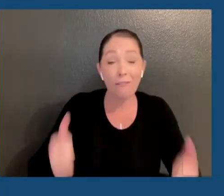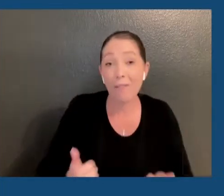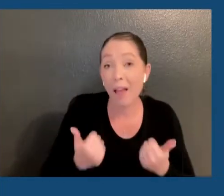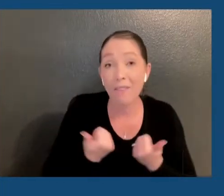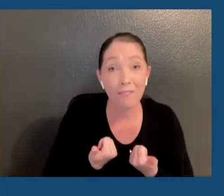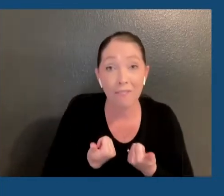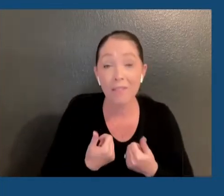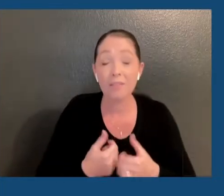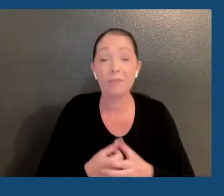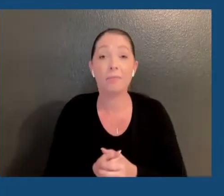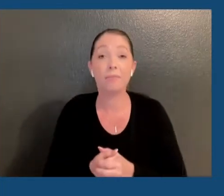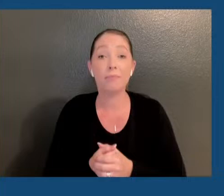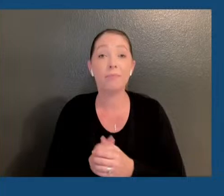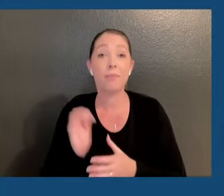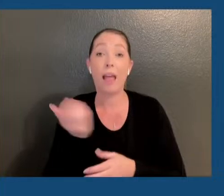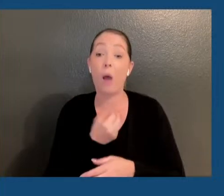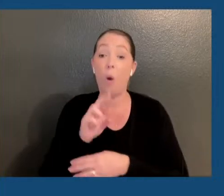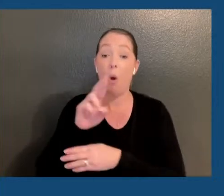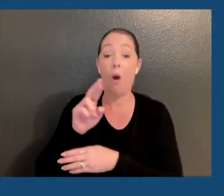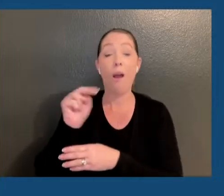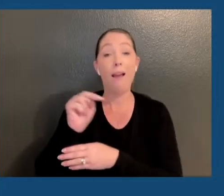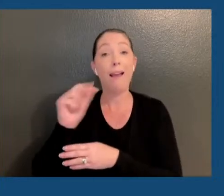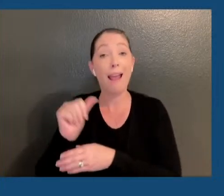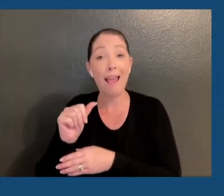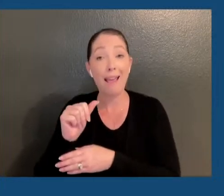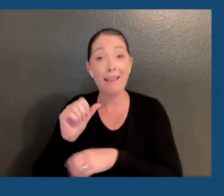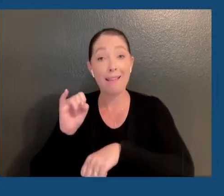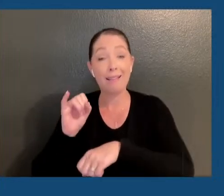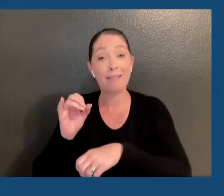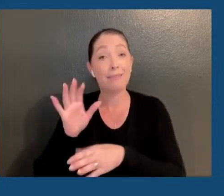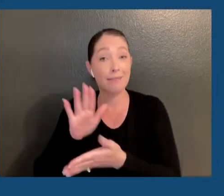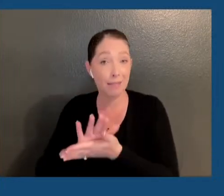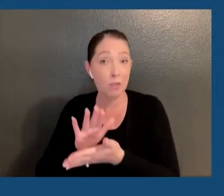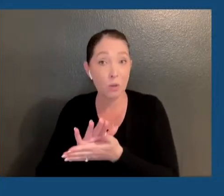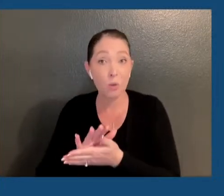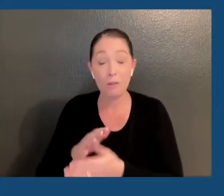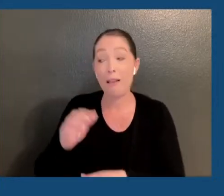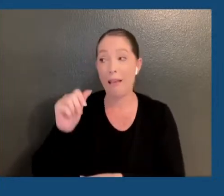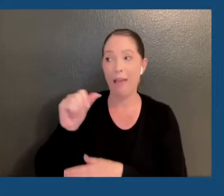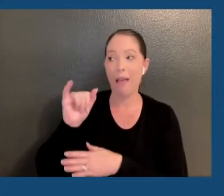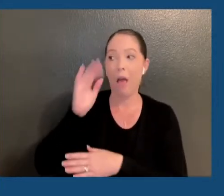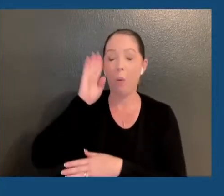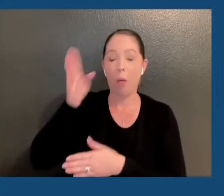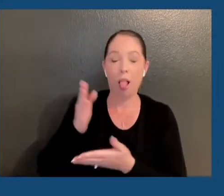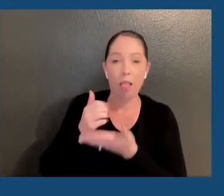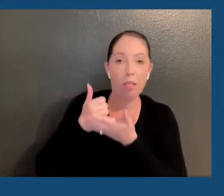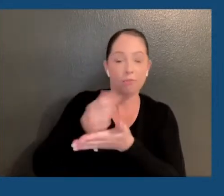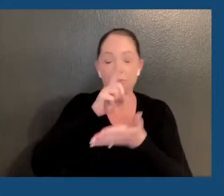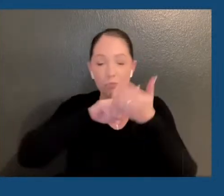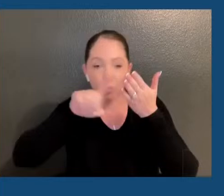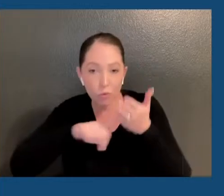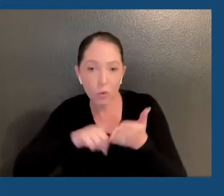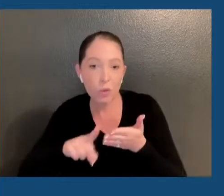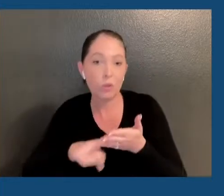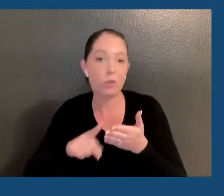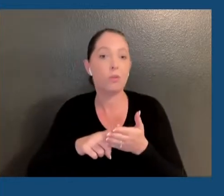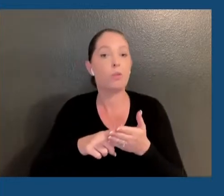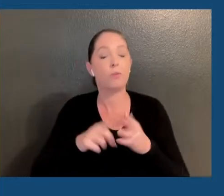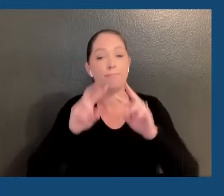our RNA Institute, AI will enable researchers to find treatments for devastating